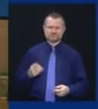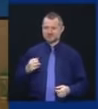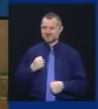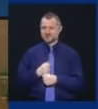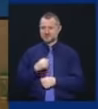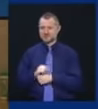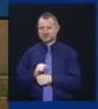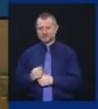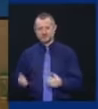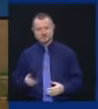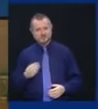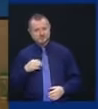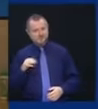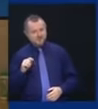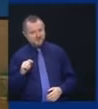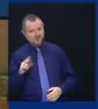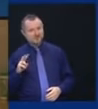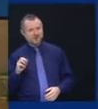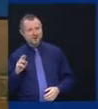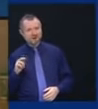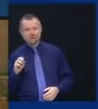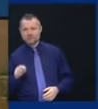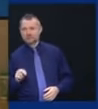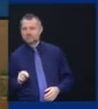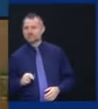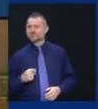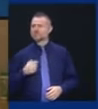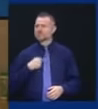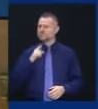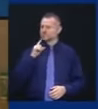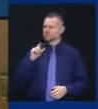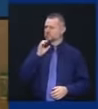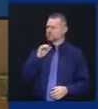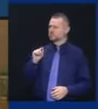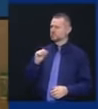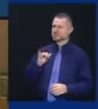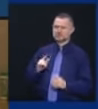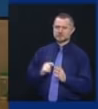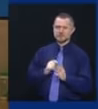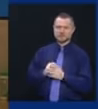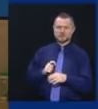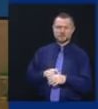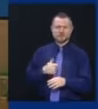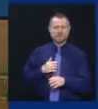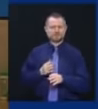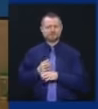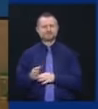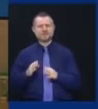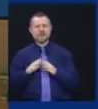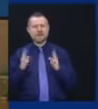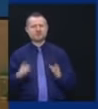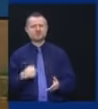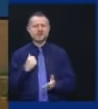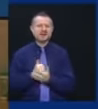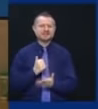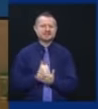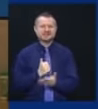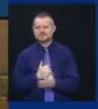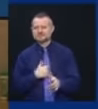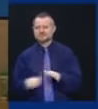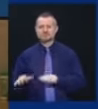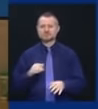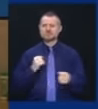Vernon in this city. I was in my 20s doing housing work. A lot of challenges in Mount